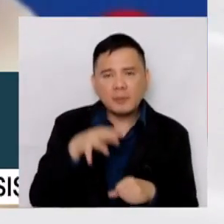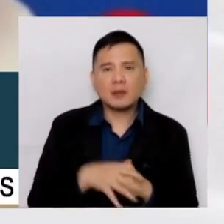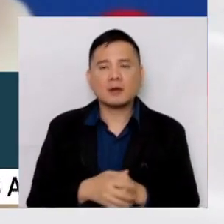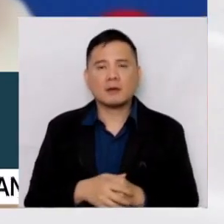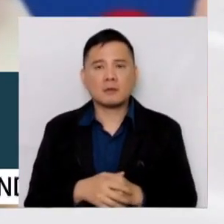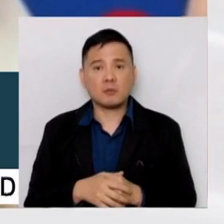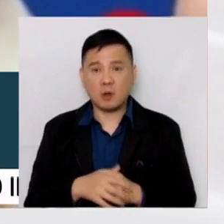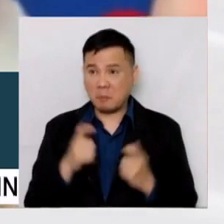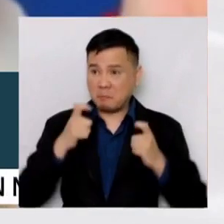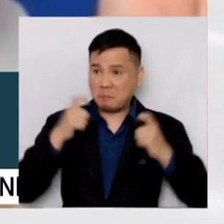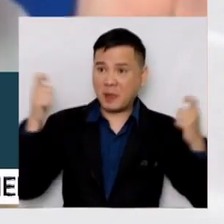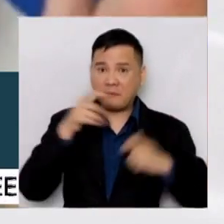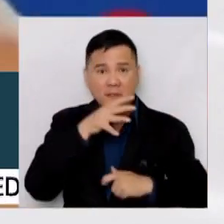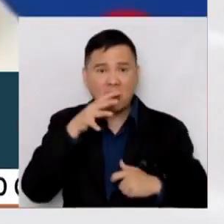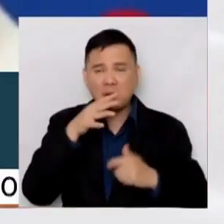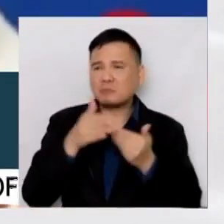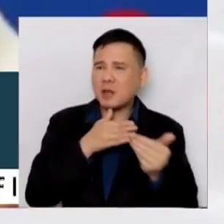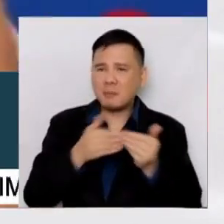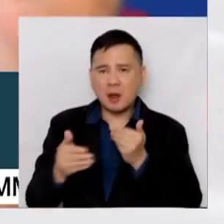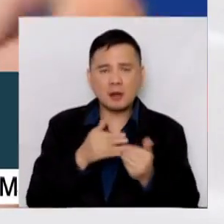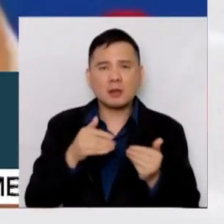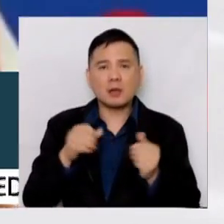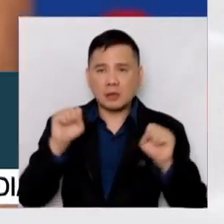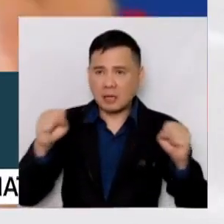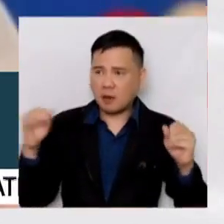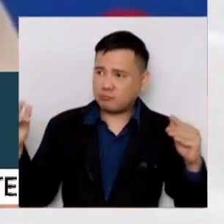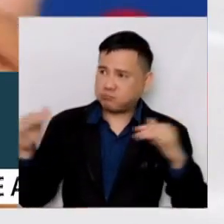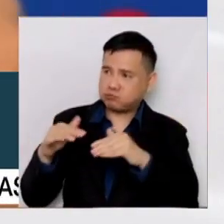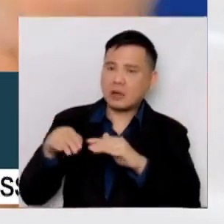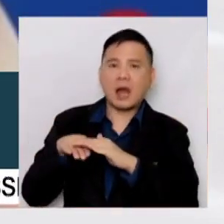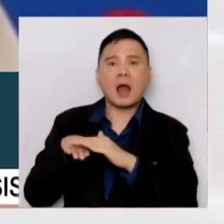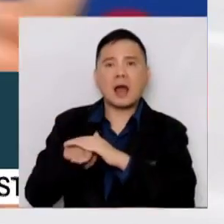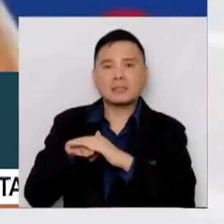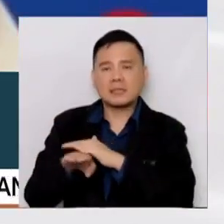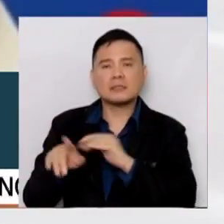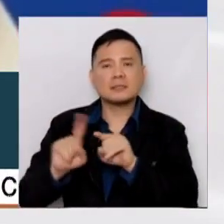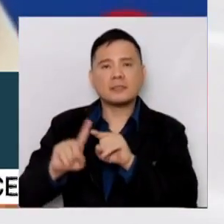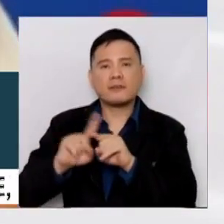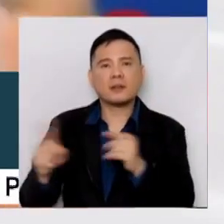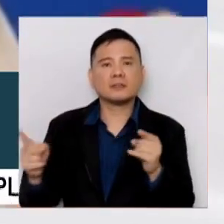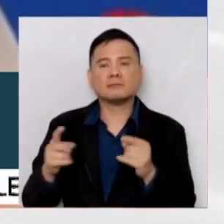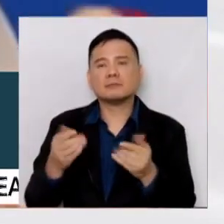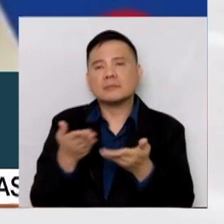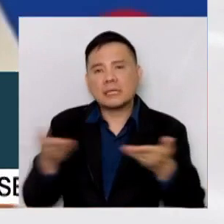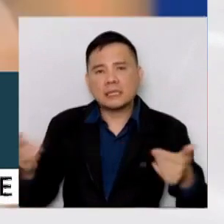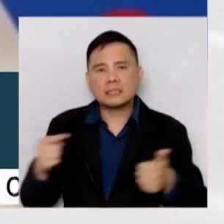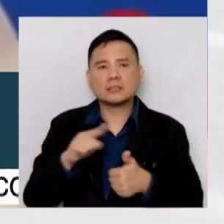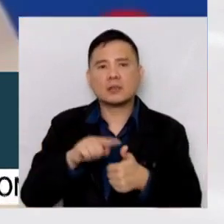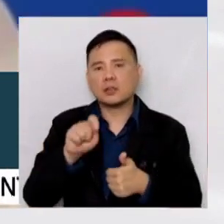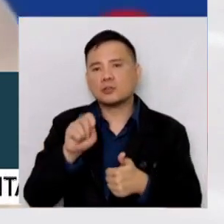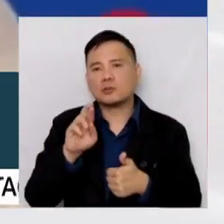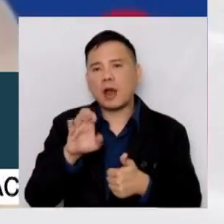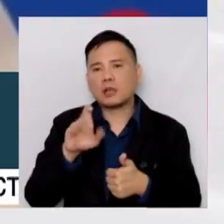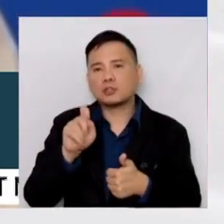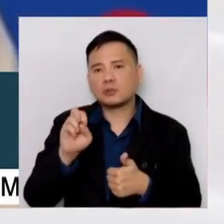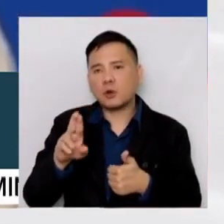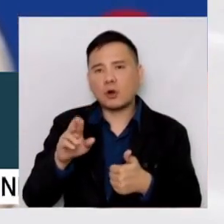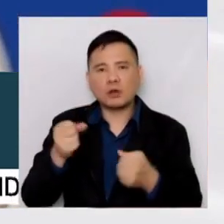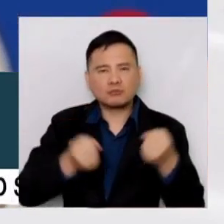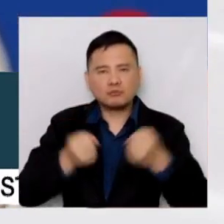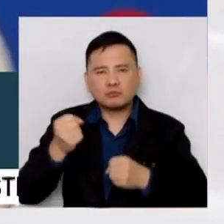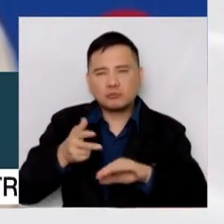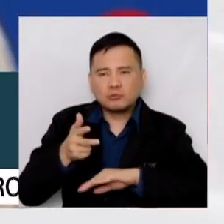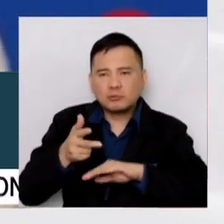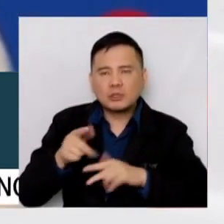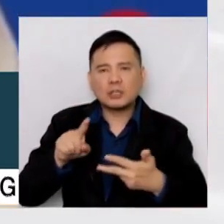scale farmers, then they could actually access tractors, trucks, so that, these build roads can be